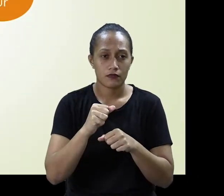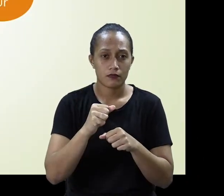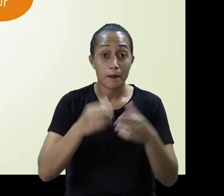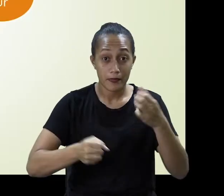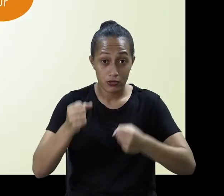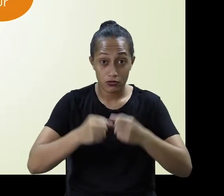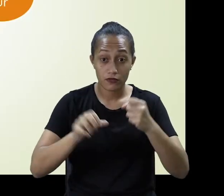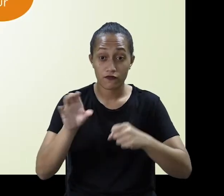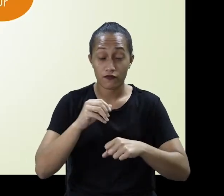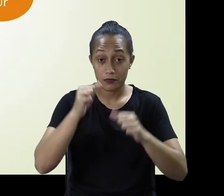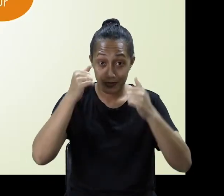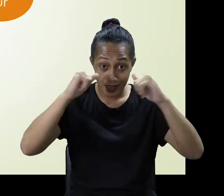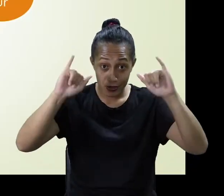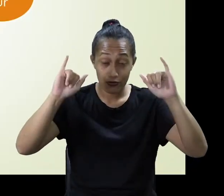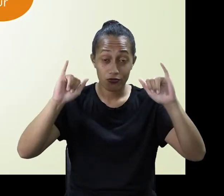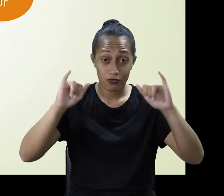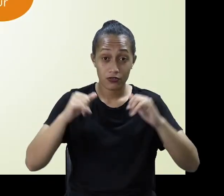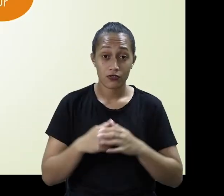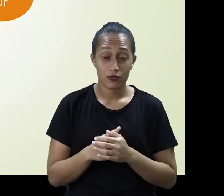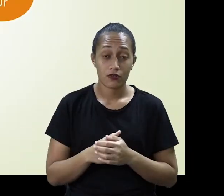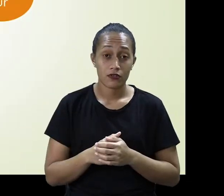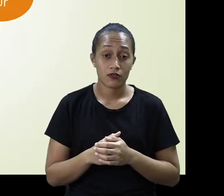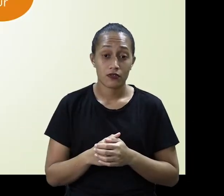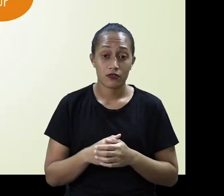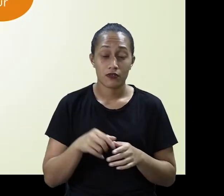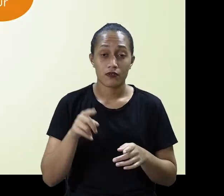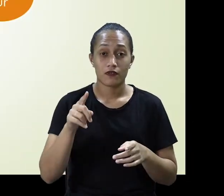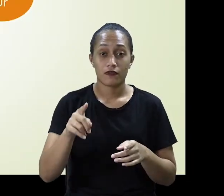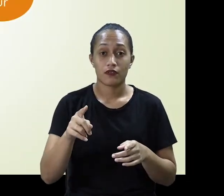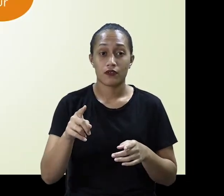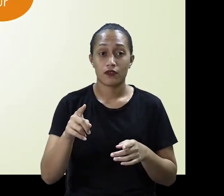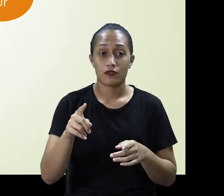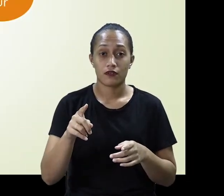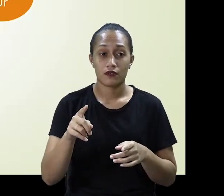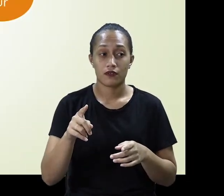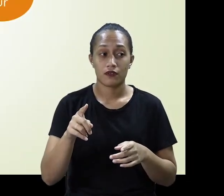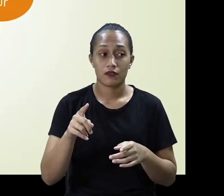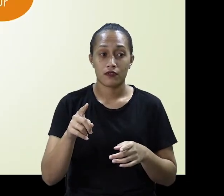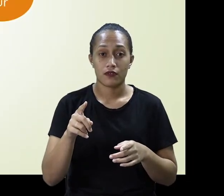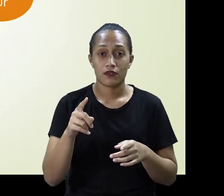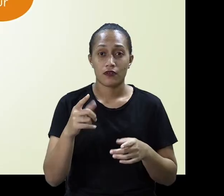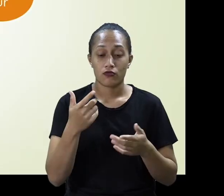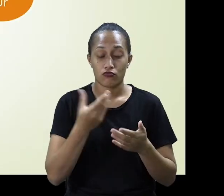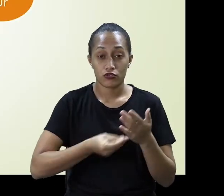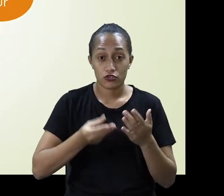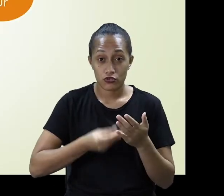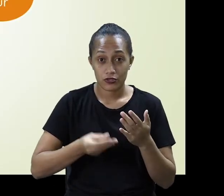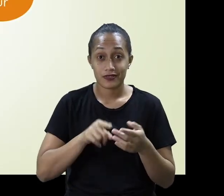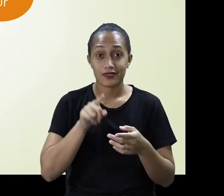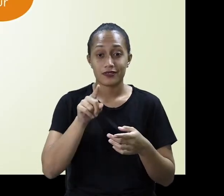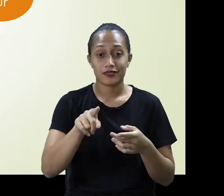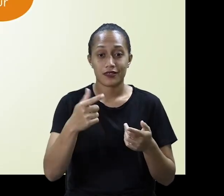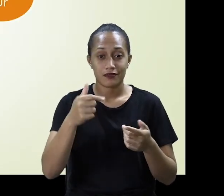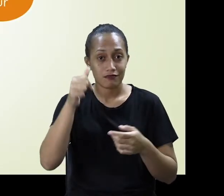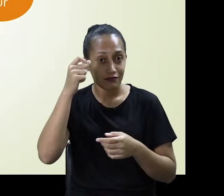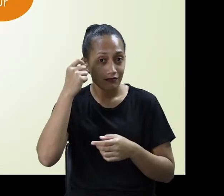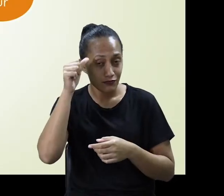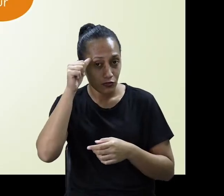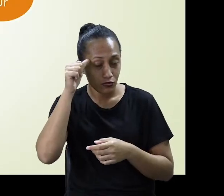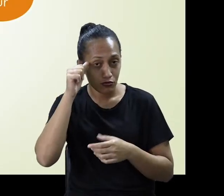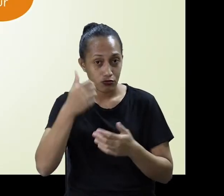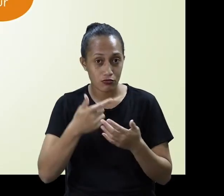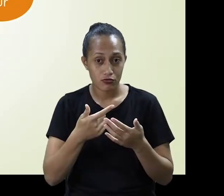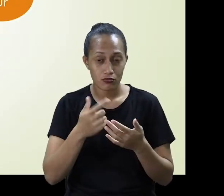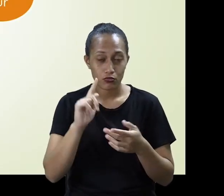labor, capital, and entrepreneurship. There is no production, or the production cannot be